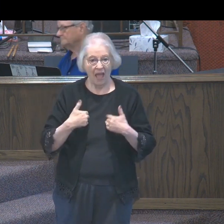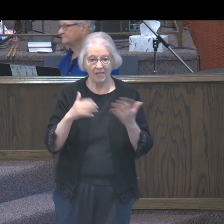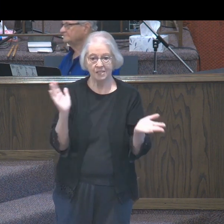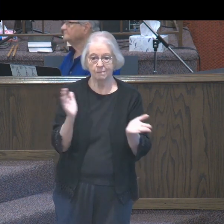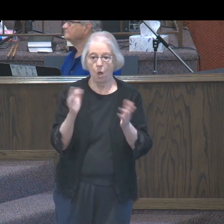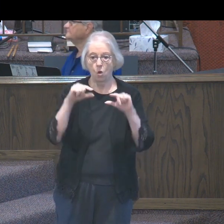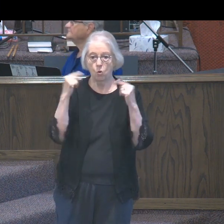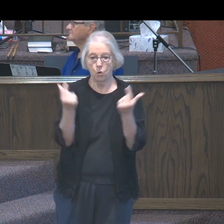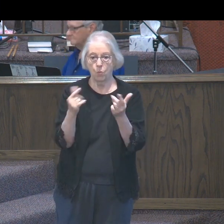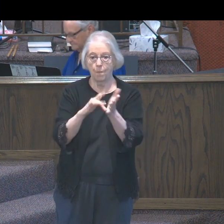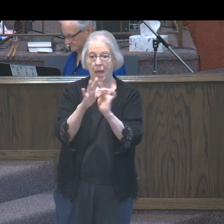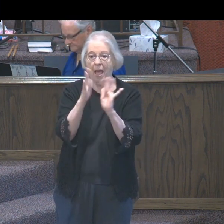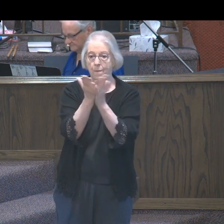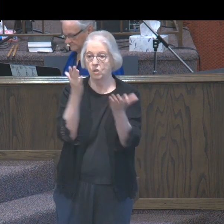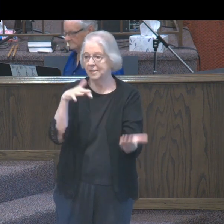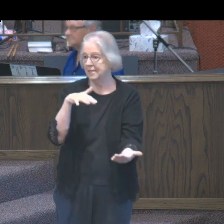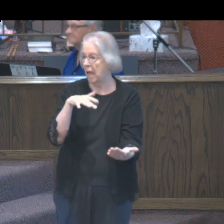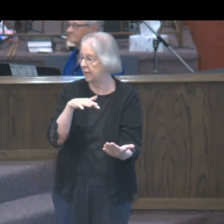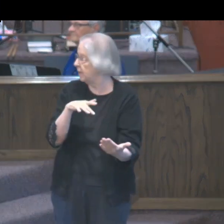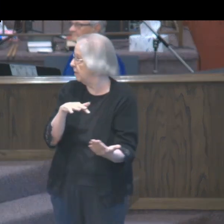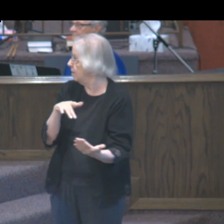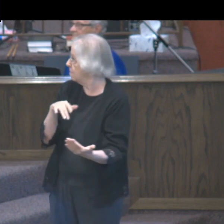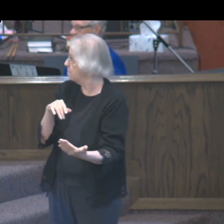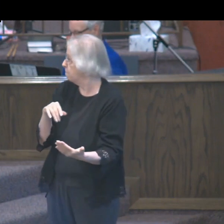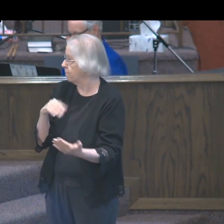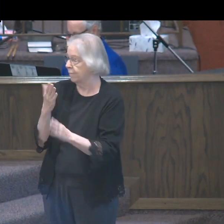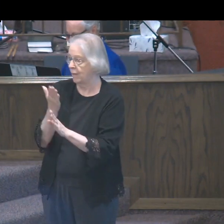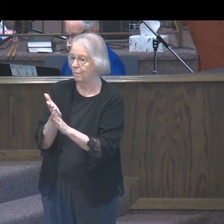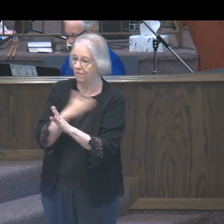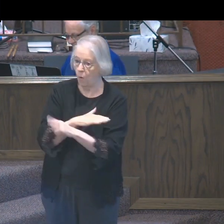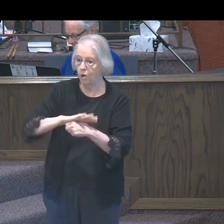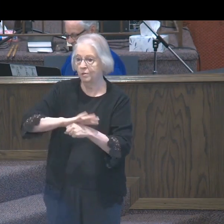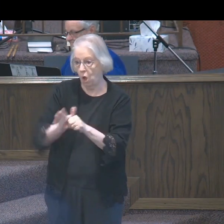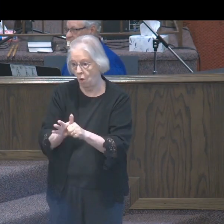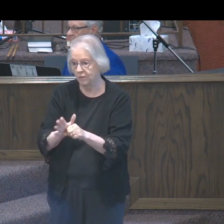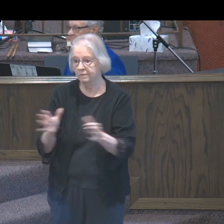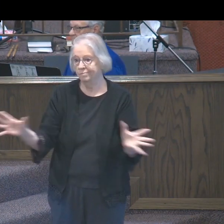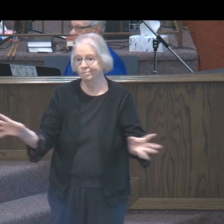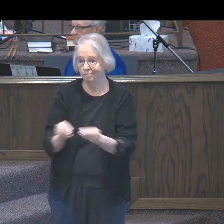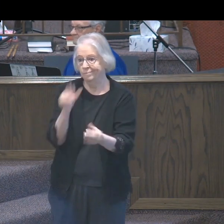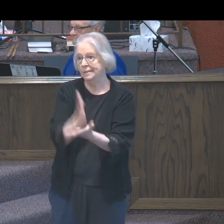for COVID back in March of 2020, if you have been a small group leader,